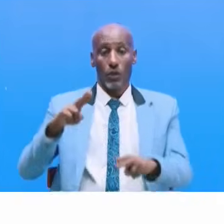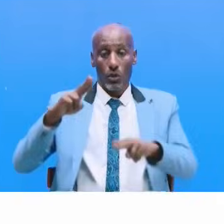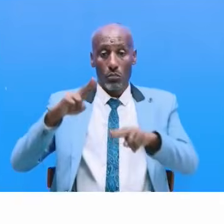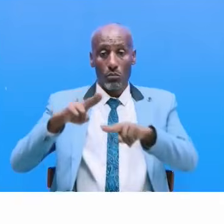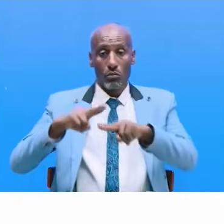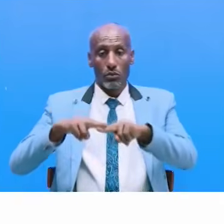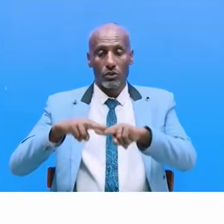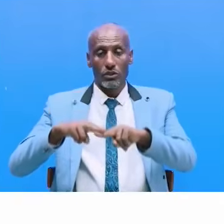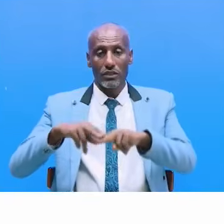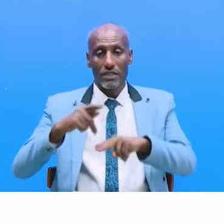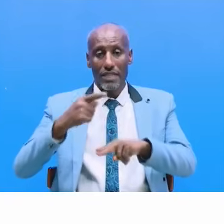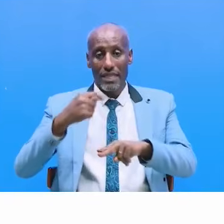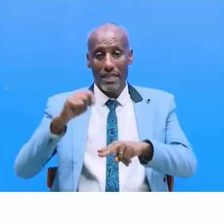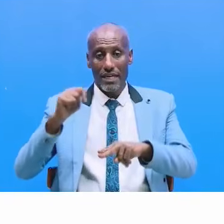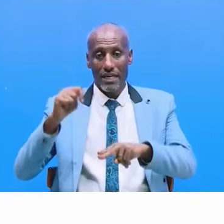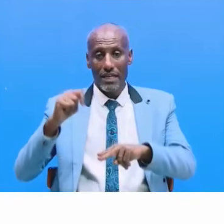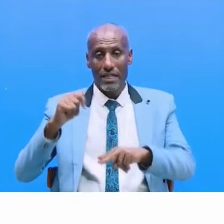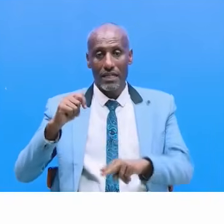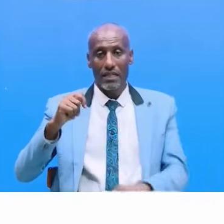the